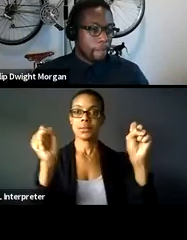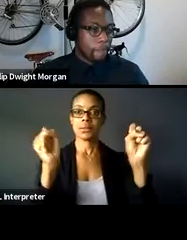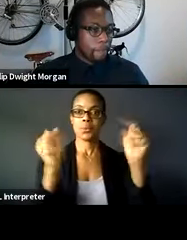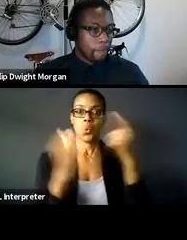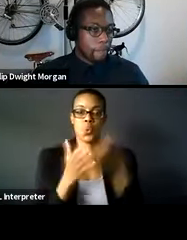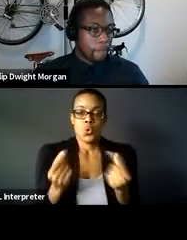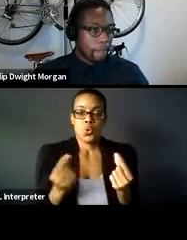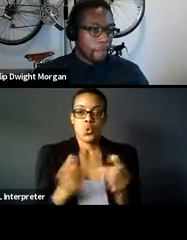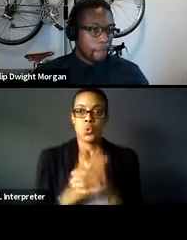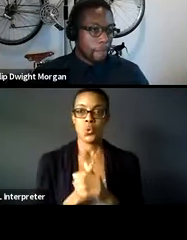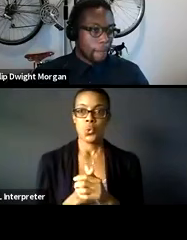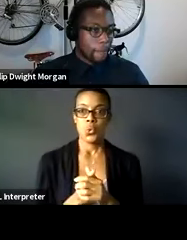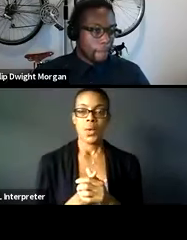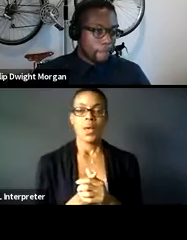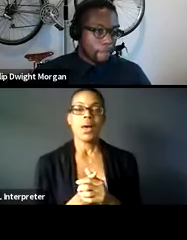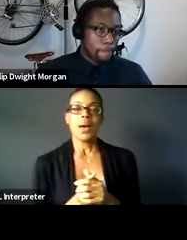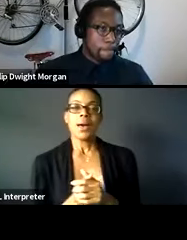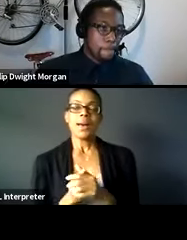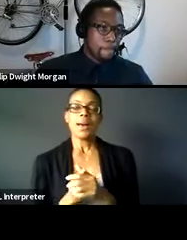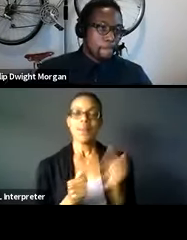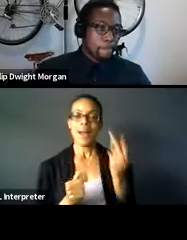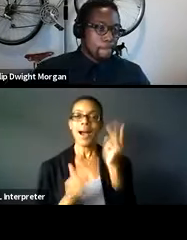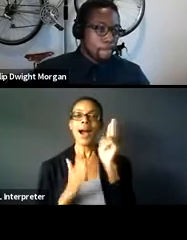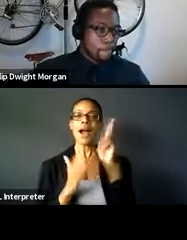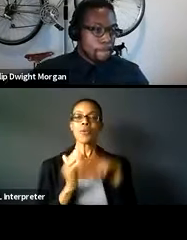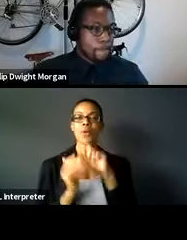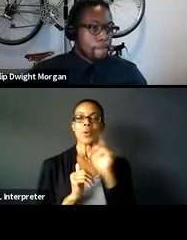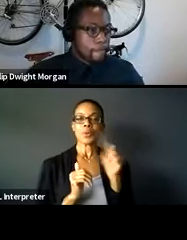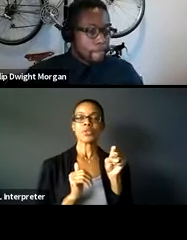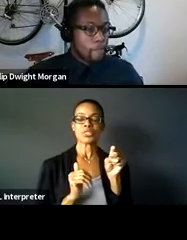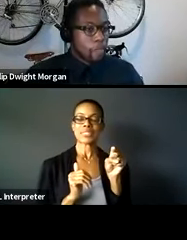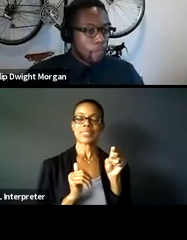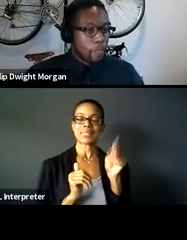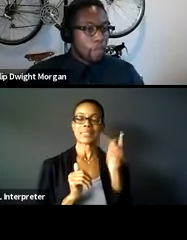You know, I saw that question and, like, you know, I have to, like,